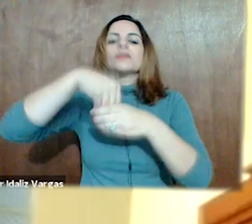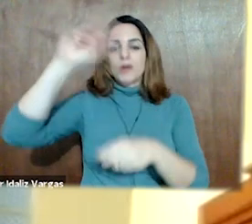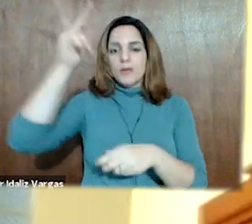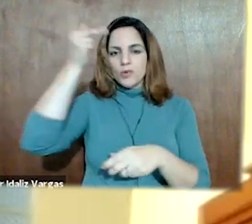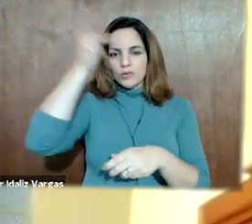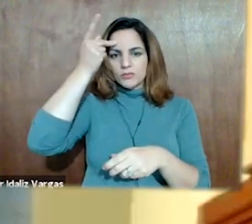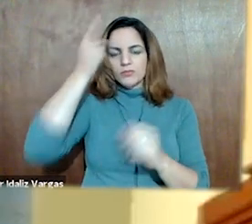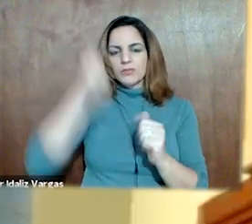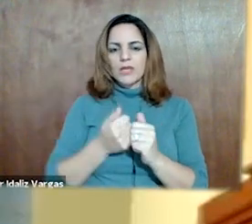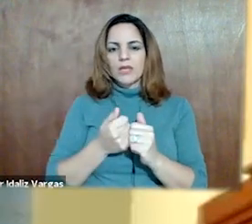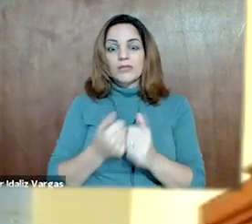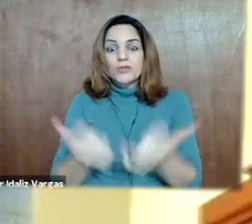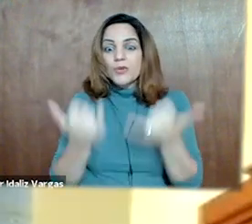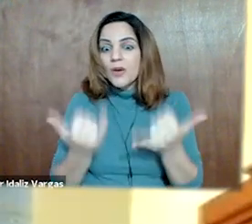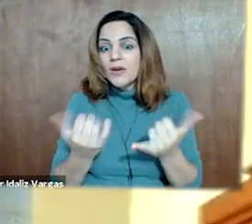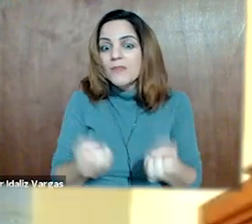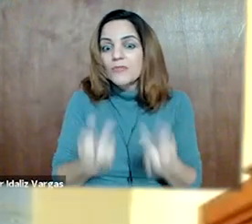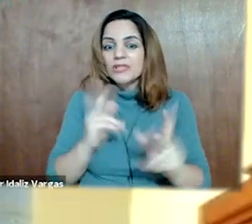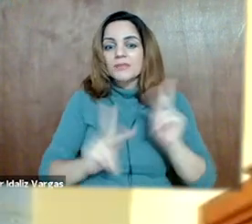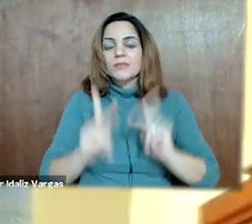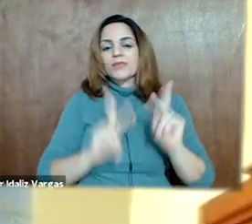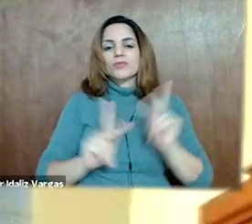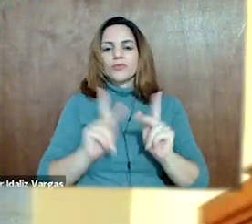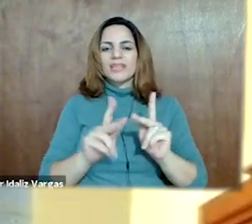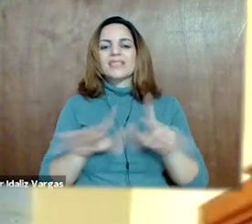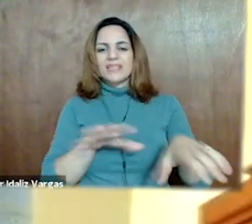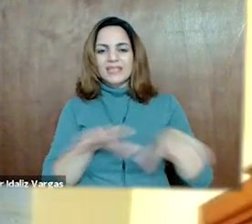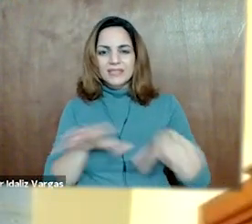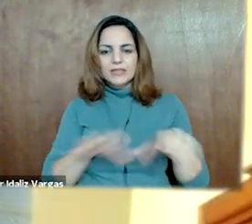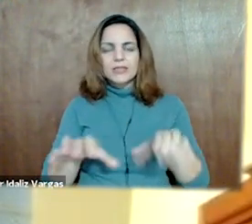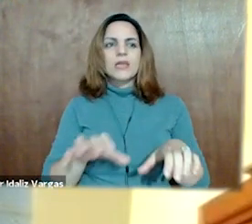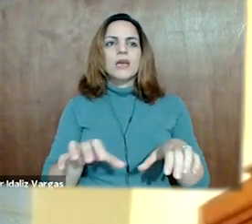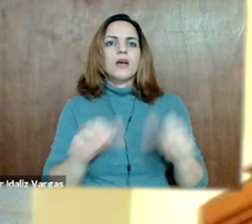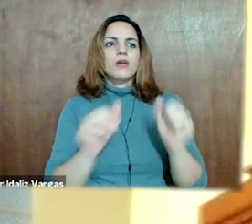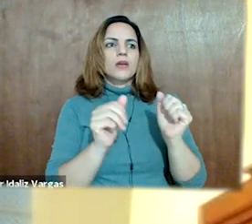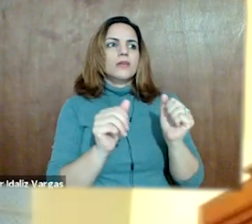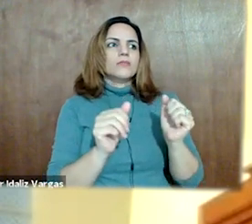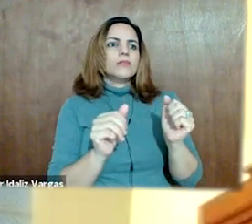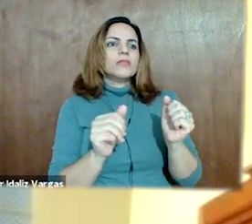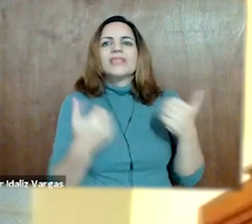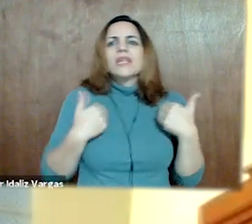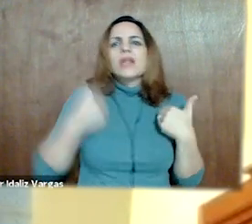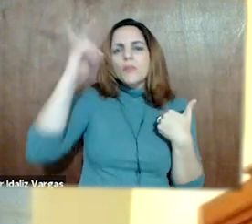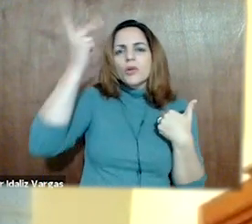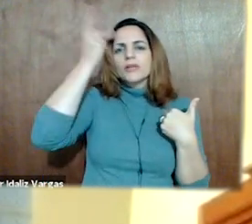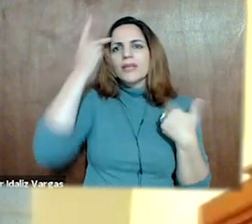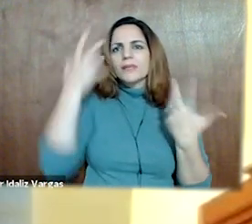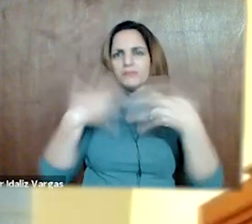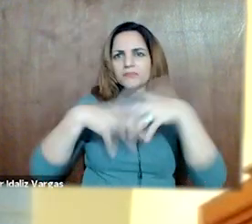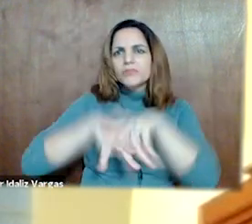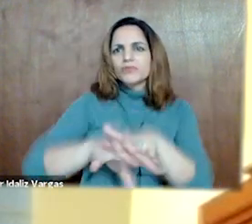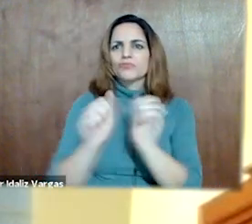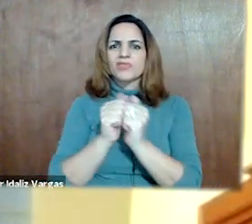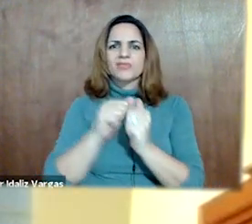conjunction with what was happening in Black communities. That's the reality. We didn't look to